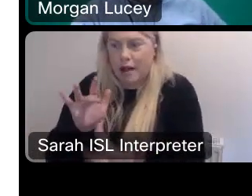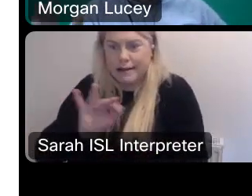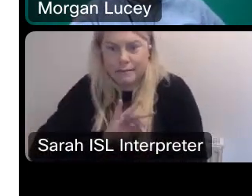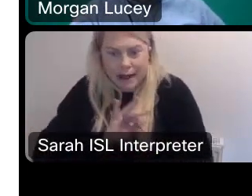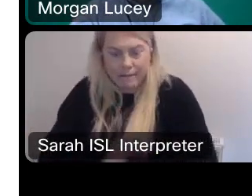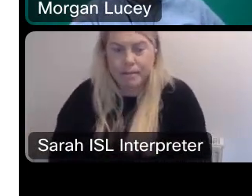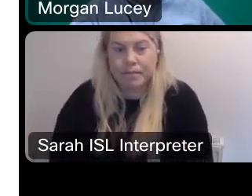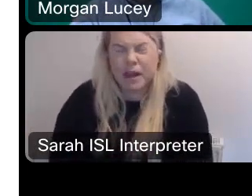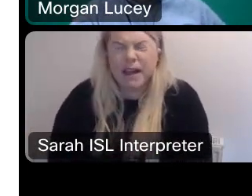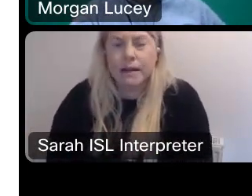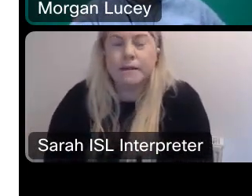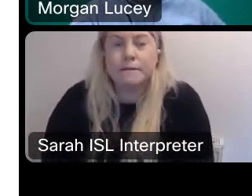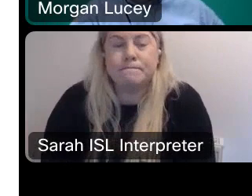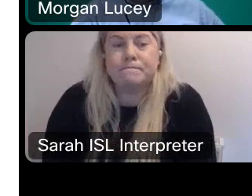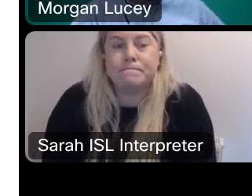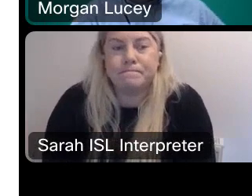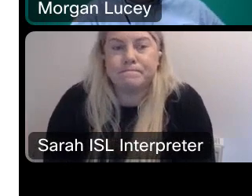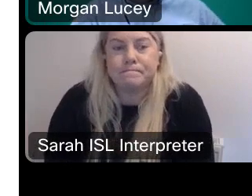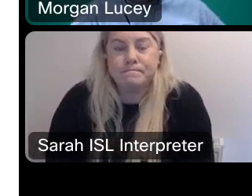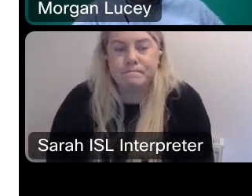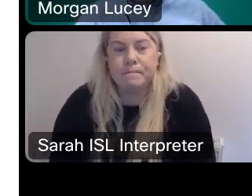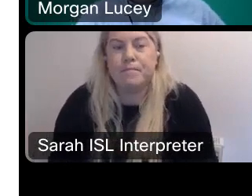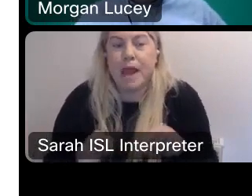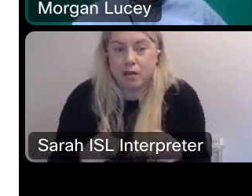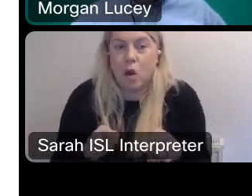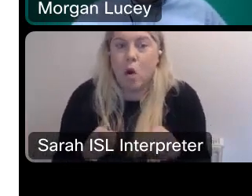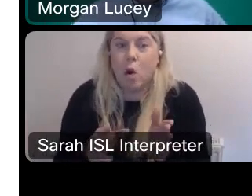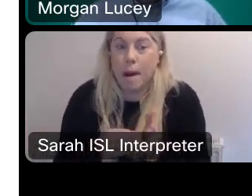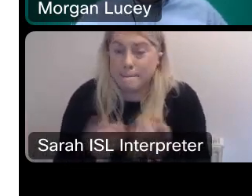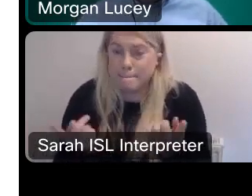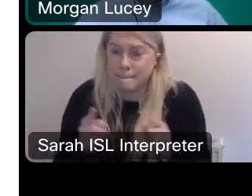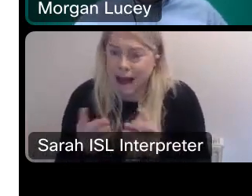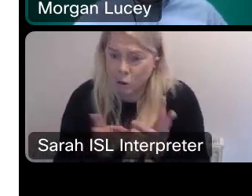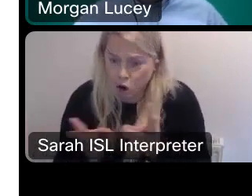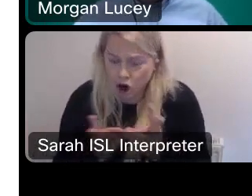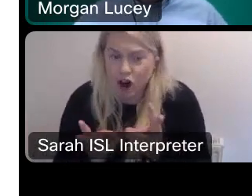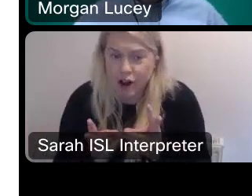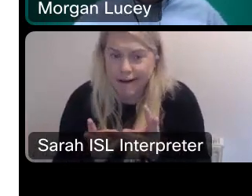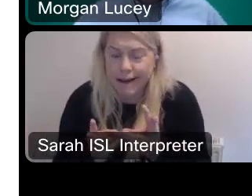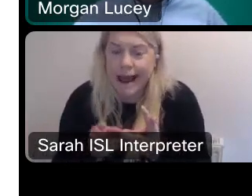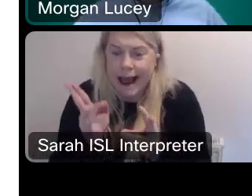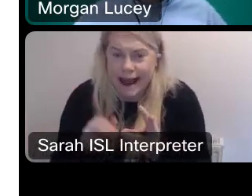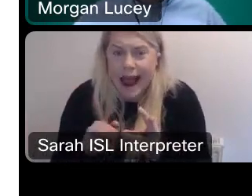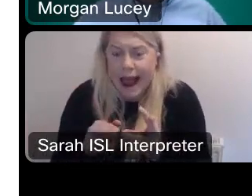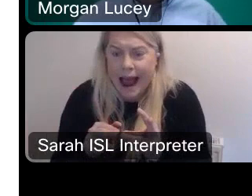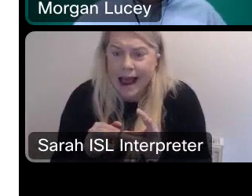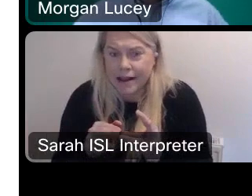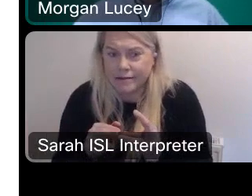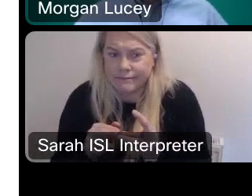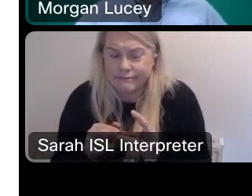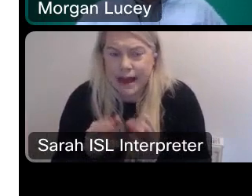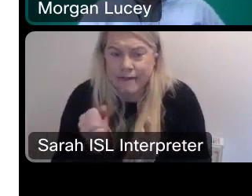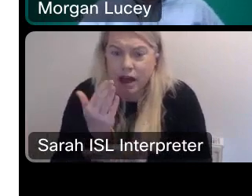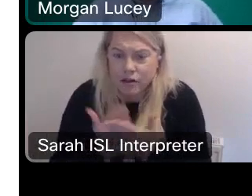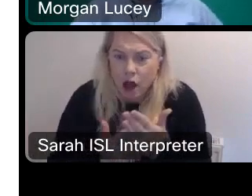In terms of rehabilitation back to work, this can be a factor after some of those incidents in terms of the impact that it has on staff. And